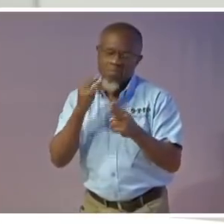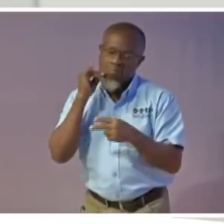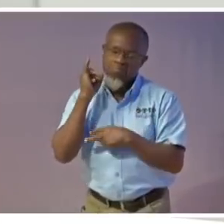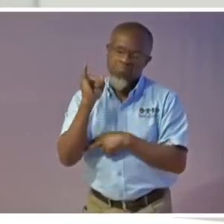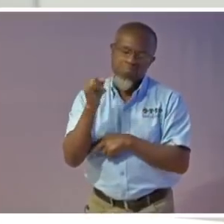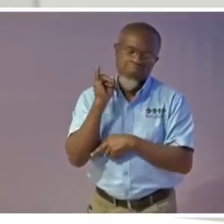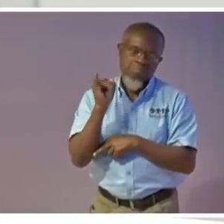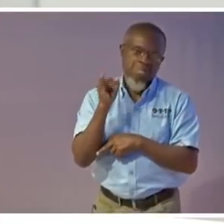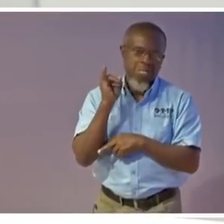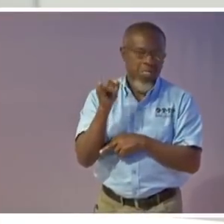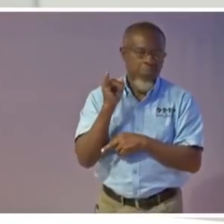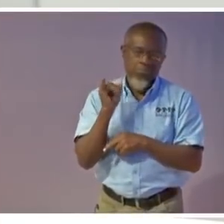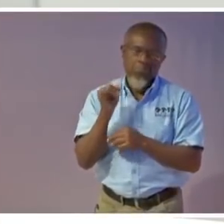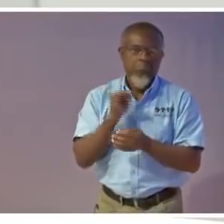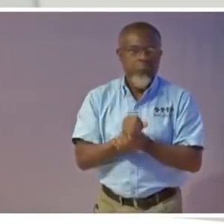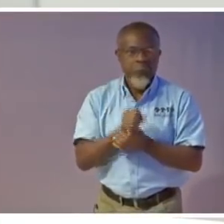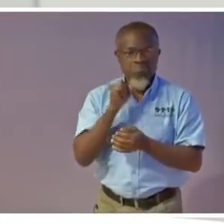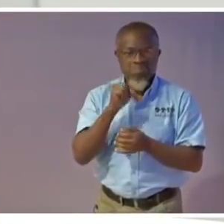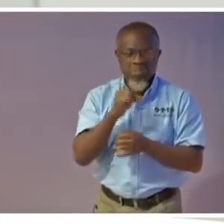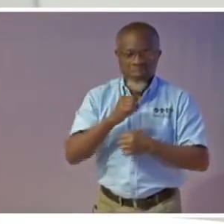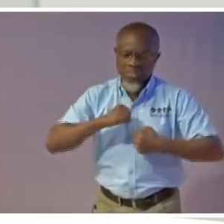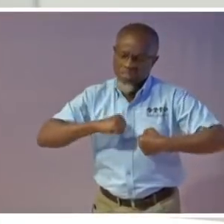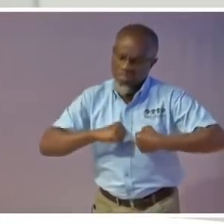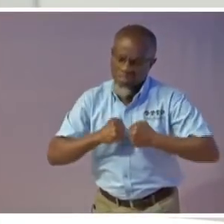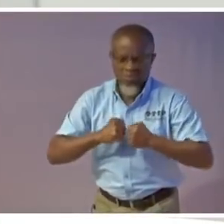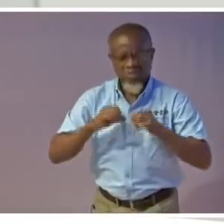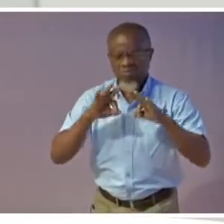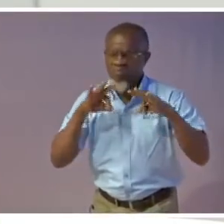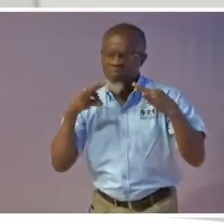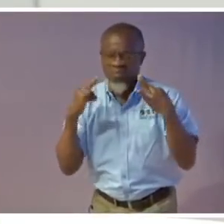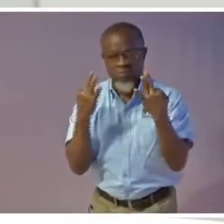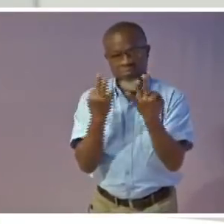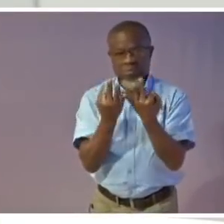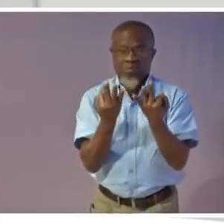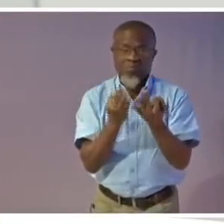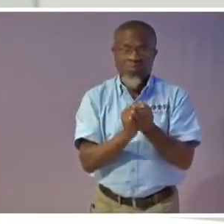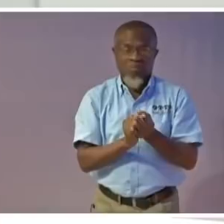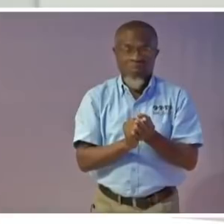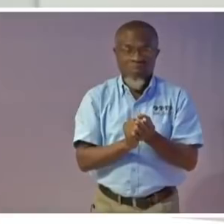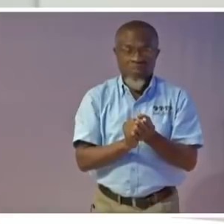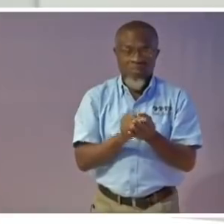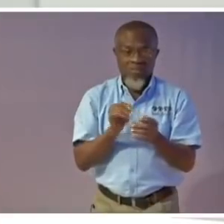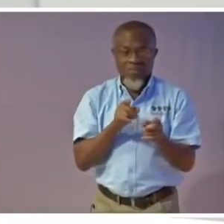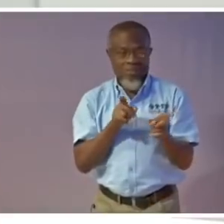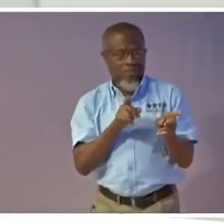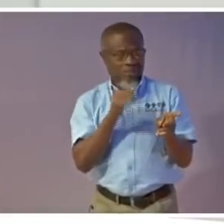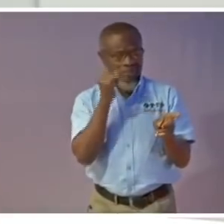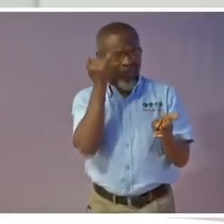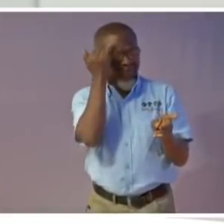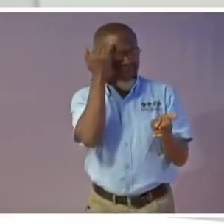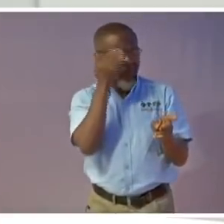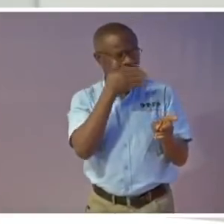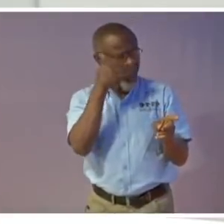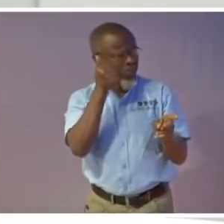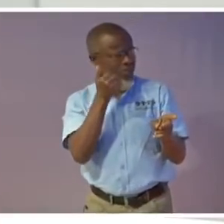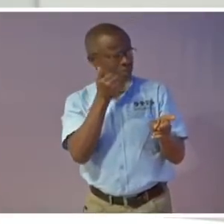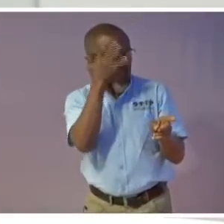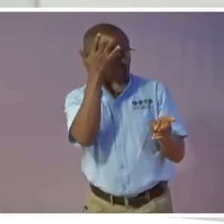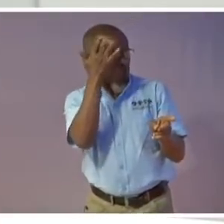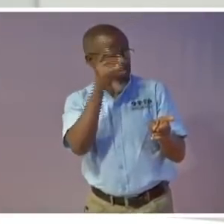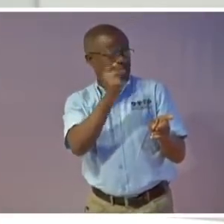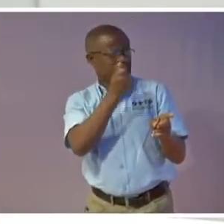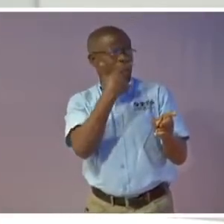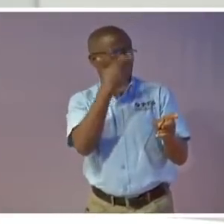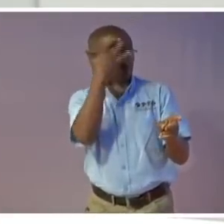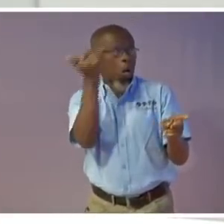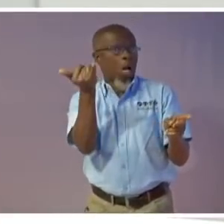of grief and distress to their relatives, who in many cases said they should have known better or regret the decision to go that route.